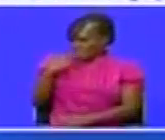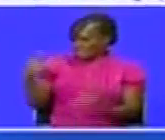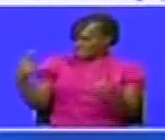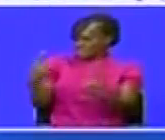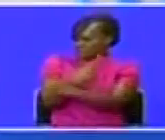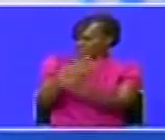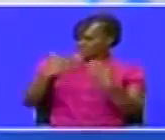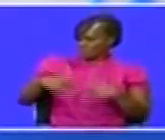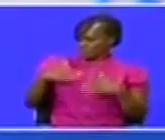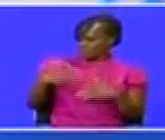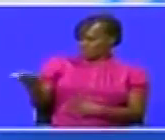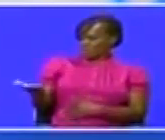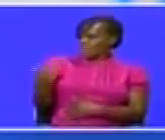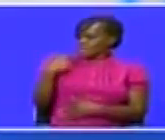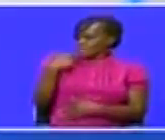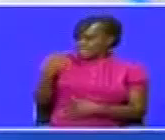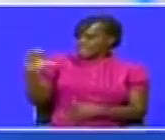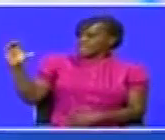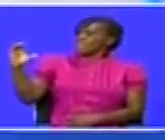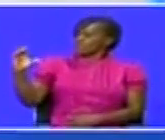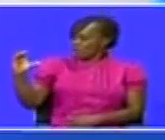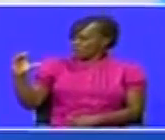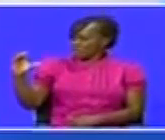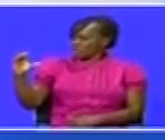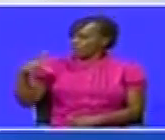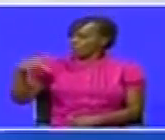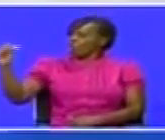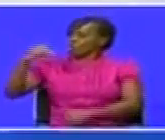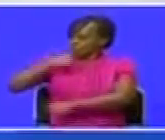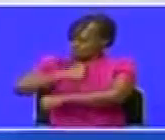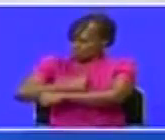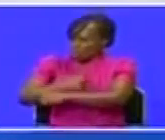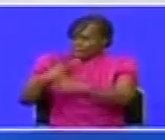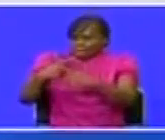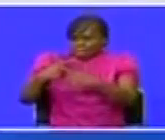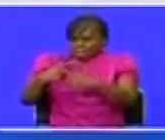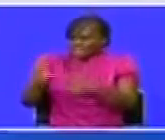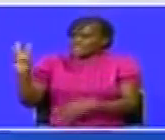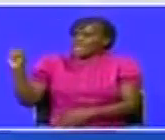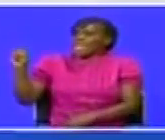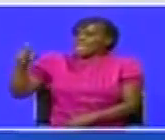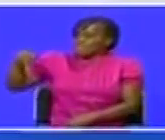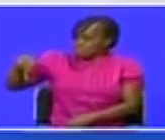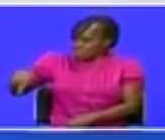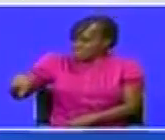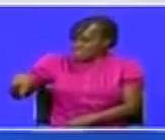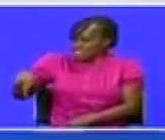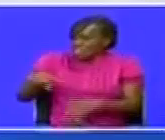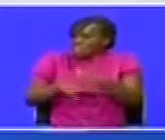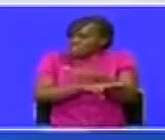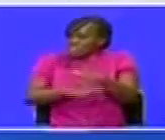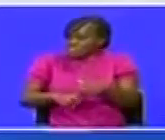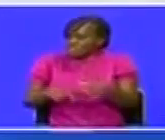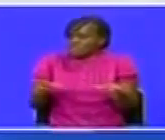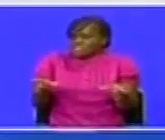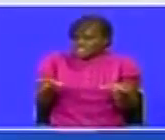different people. He claims that Clifford Waititu actually went to school, but that the Kabete member of parliament then stole Clifford's